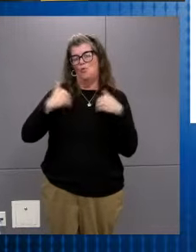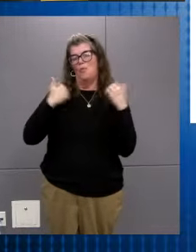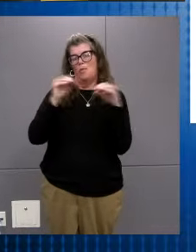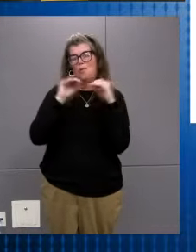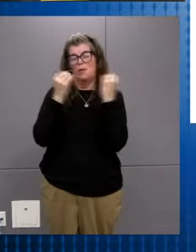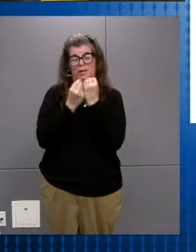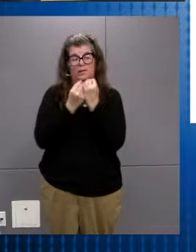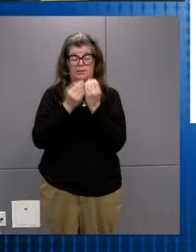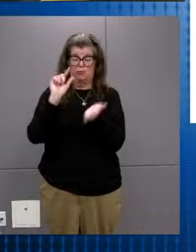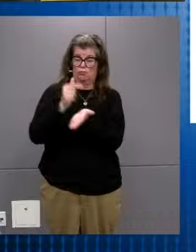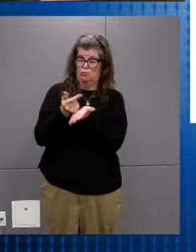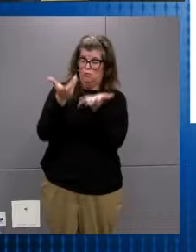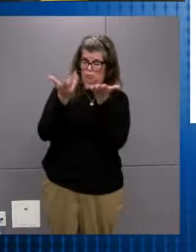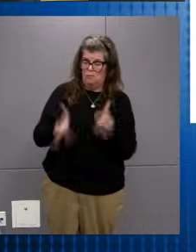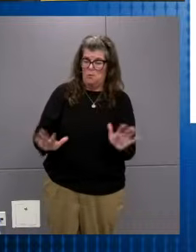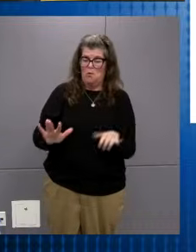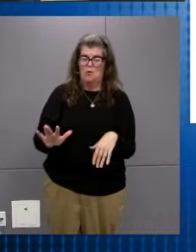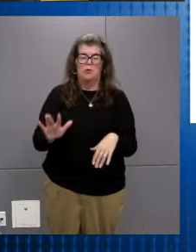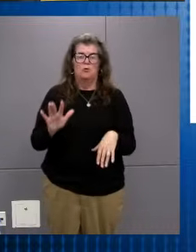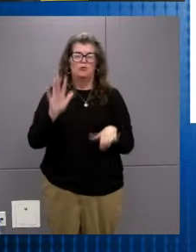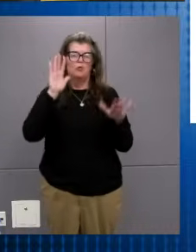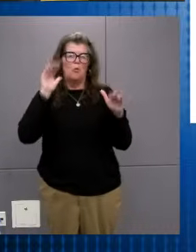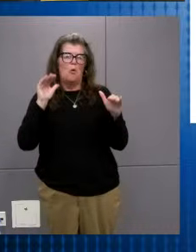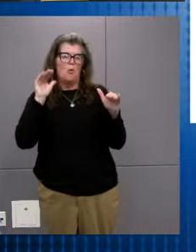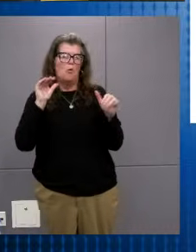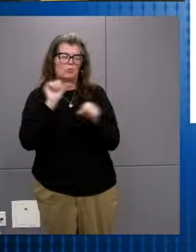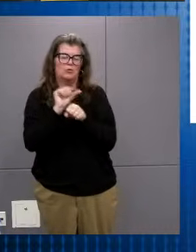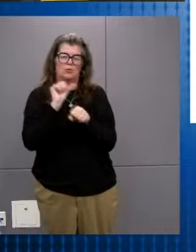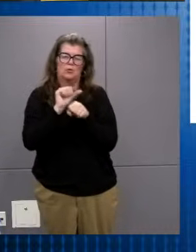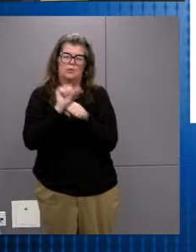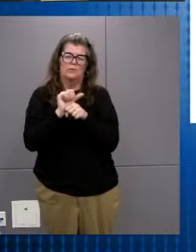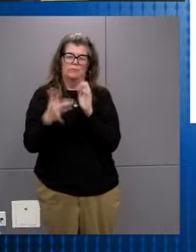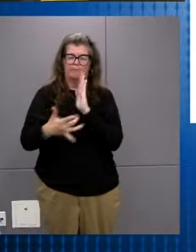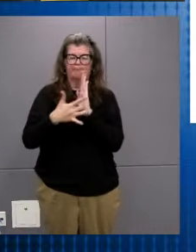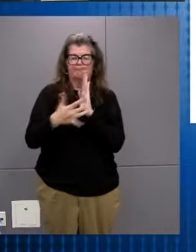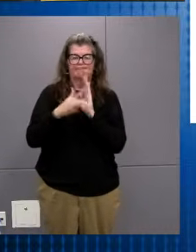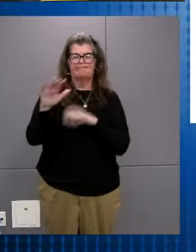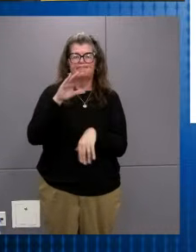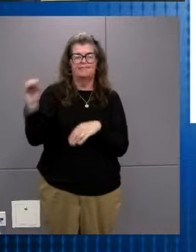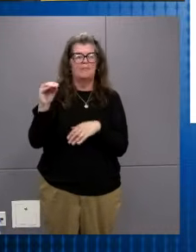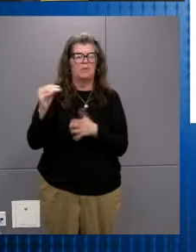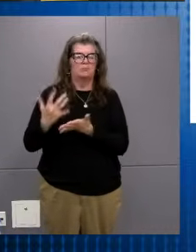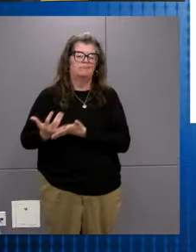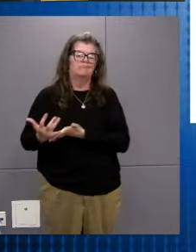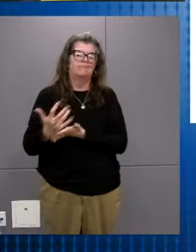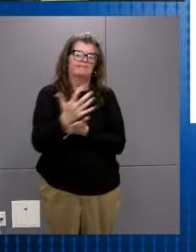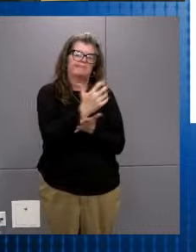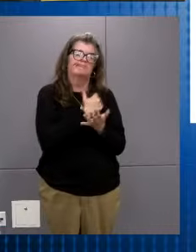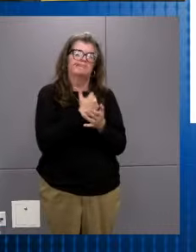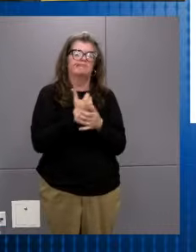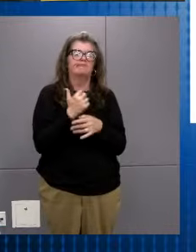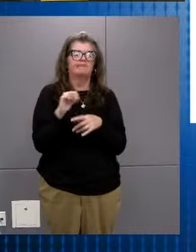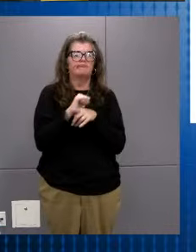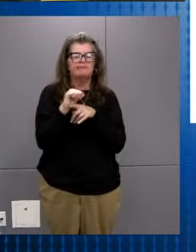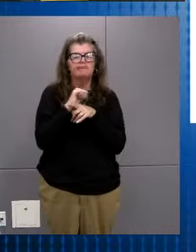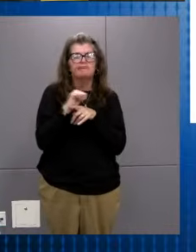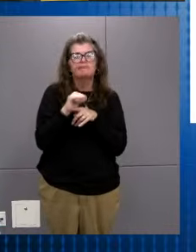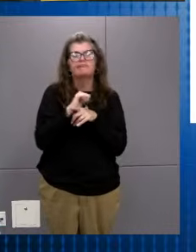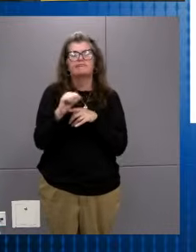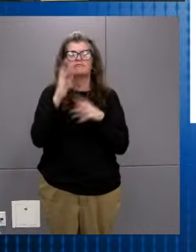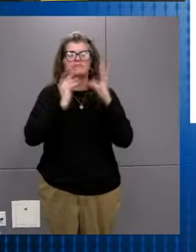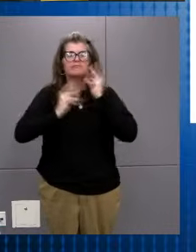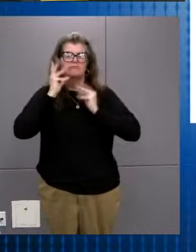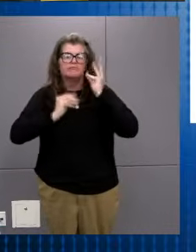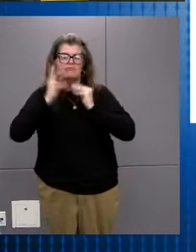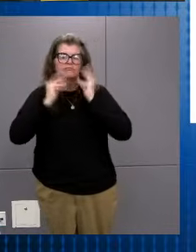graduation, Teresia hopes to work for a major tech company, gain practical experience, and eventually build her own business